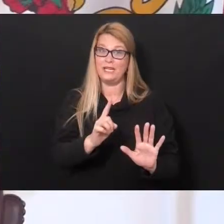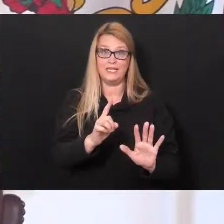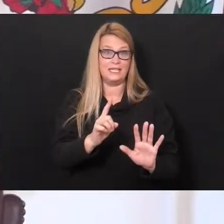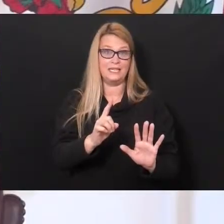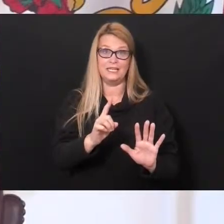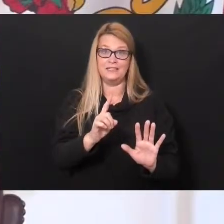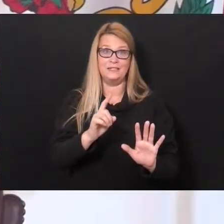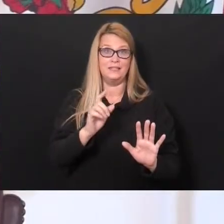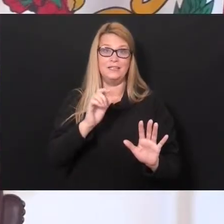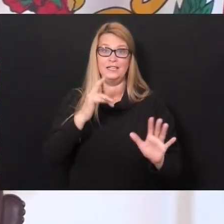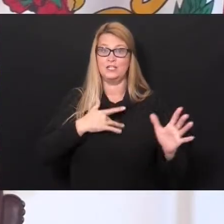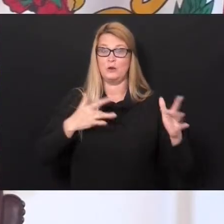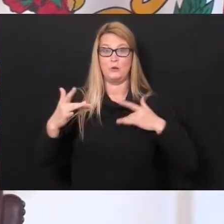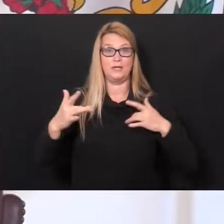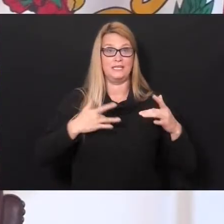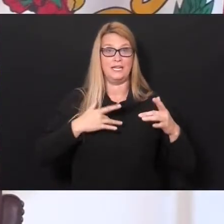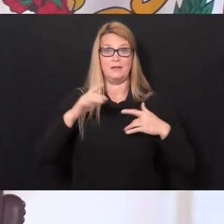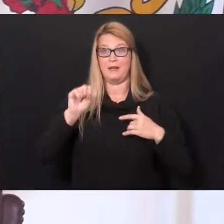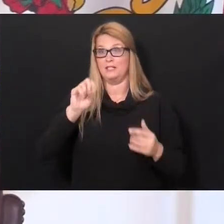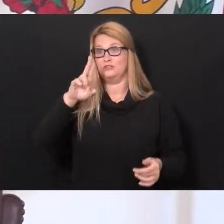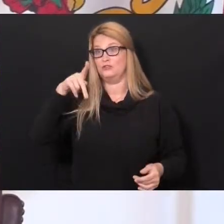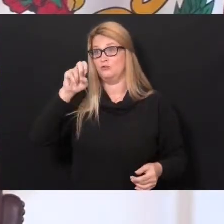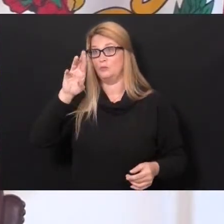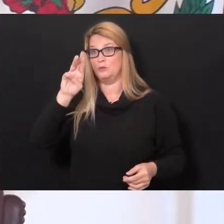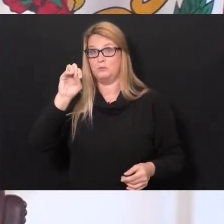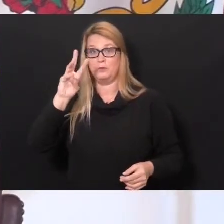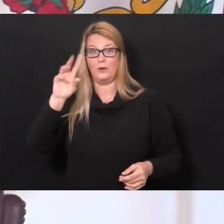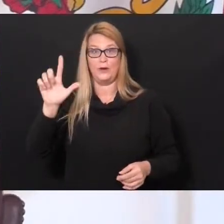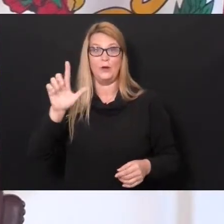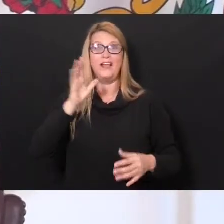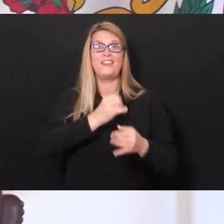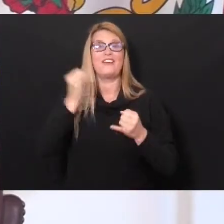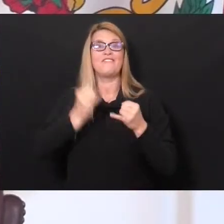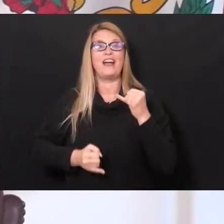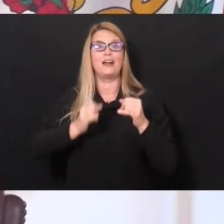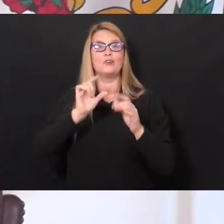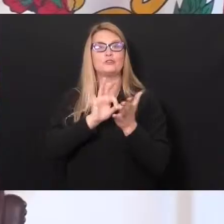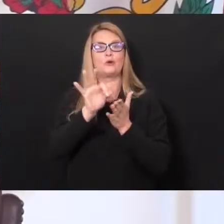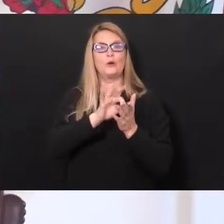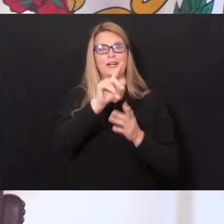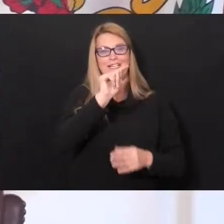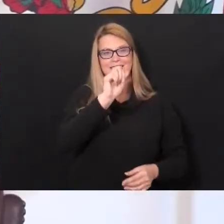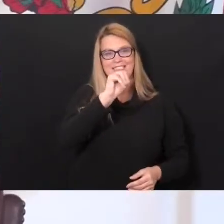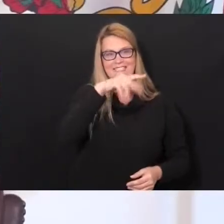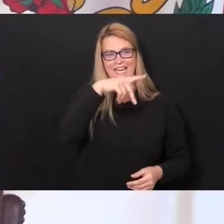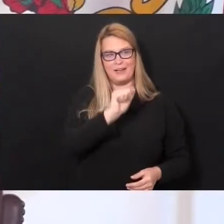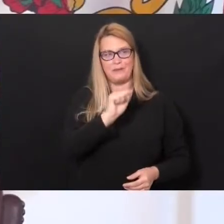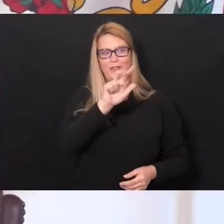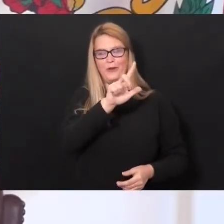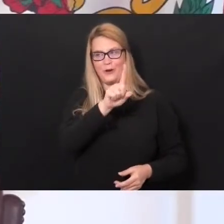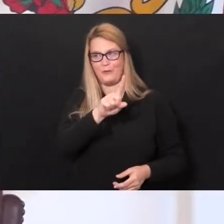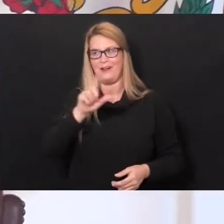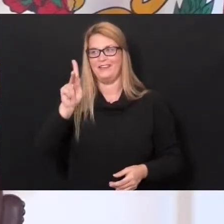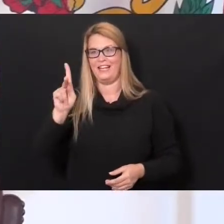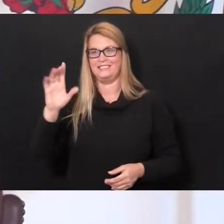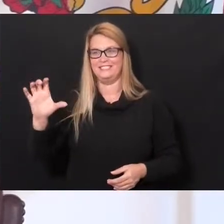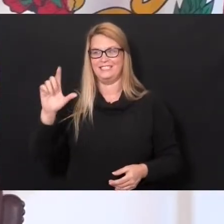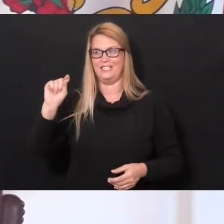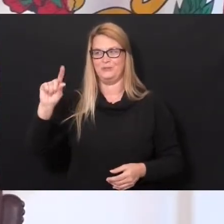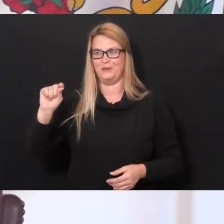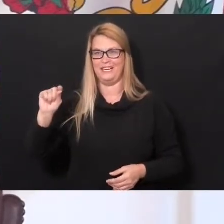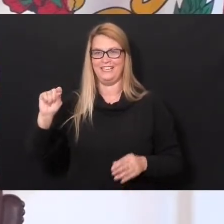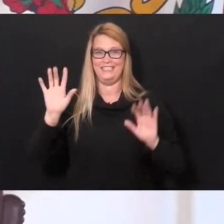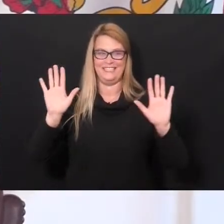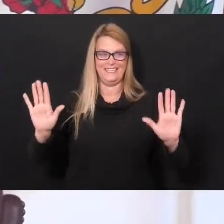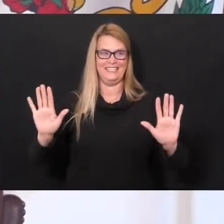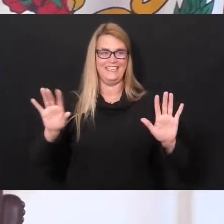be concerned about the Super Bowl and everything. The final score of the Super Bowl is going to be Tampa Bay 31, Kansas City 20. And you really,